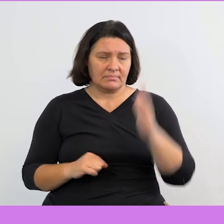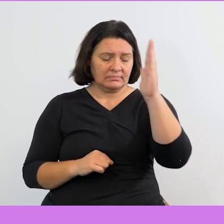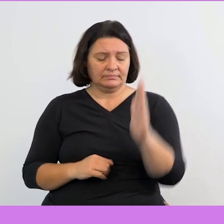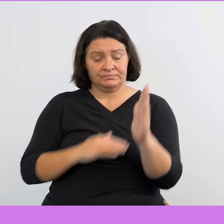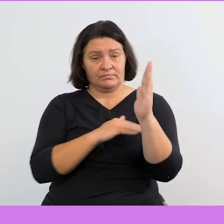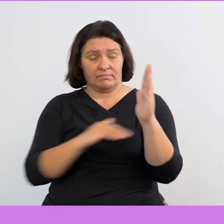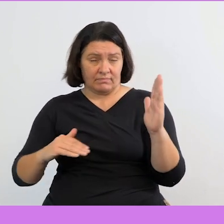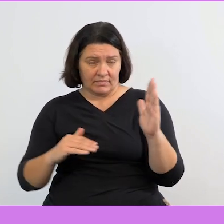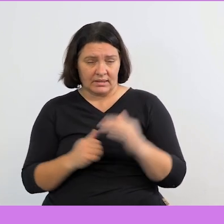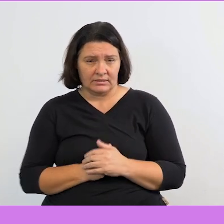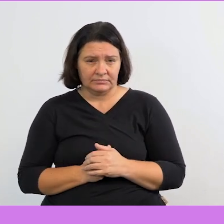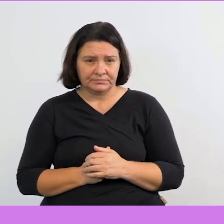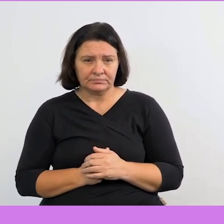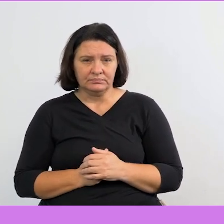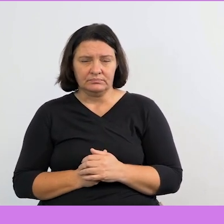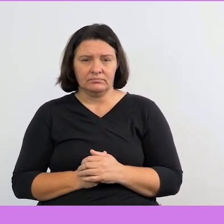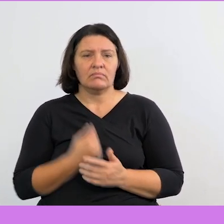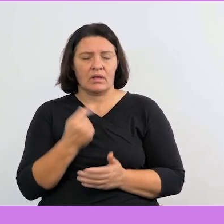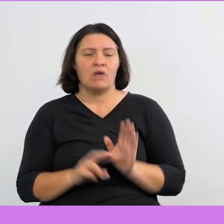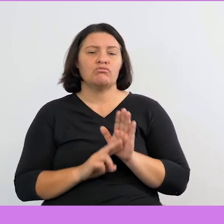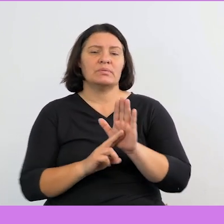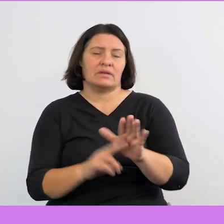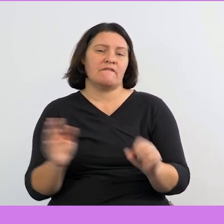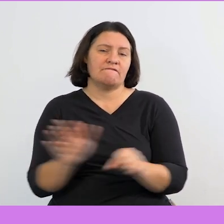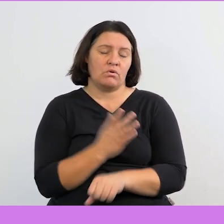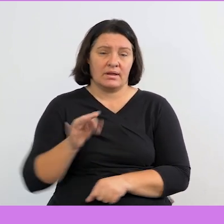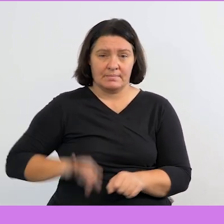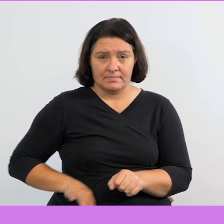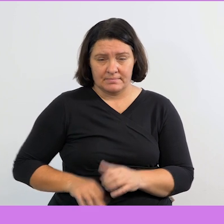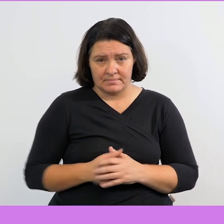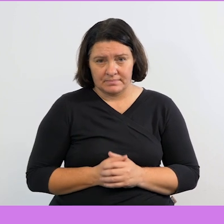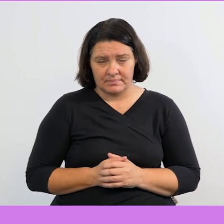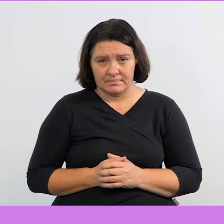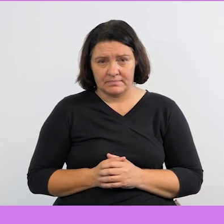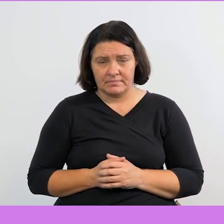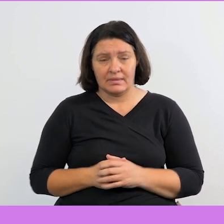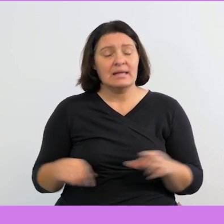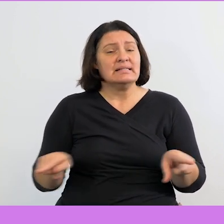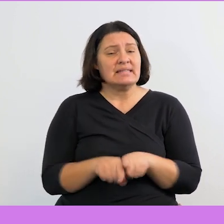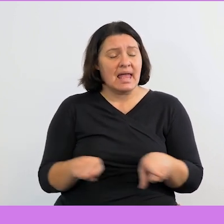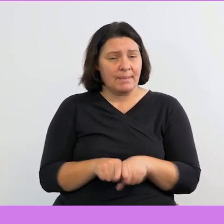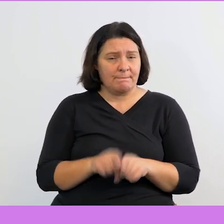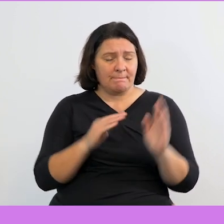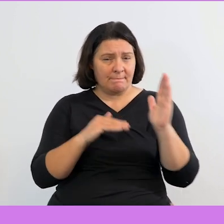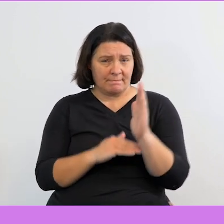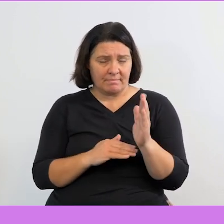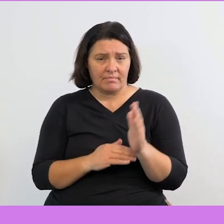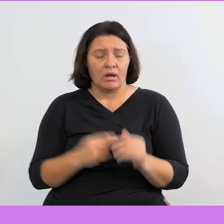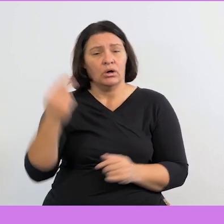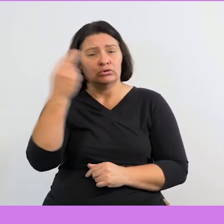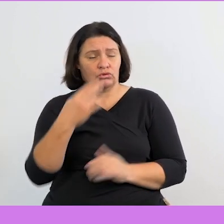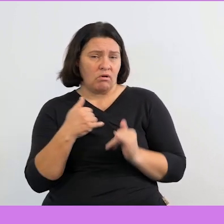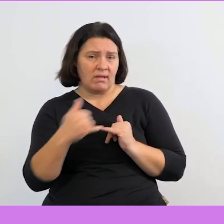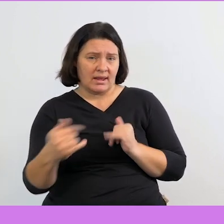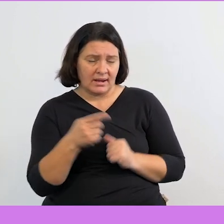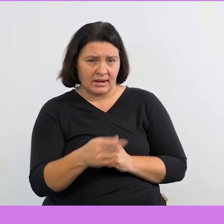axes below. So there we have the line graph and this represents the total income, right? On the same set of axes, draw